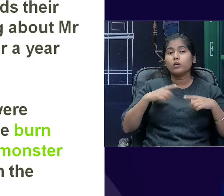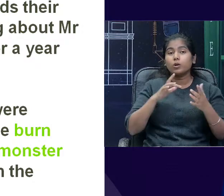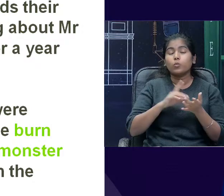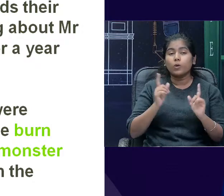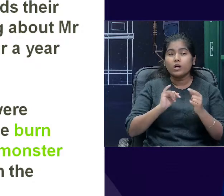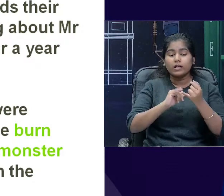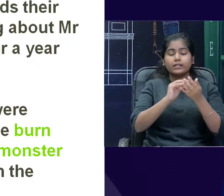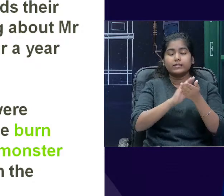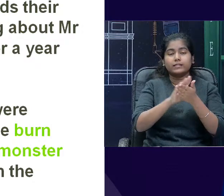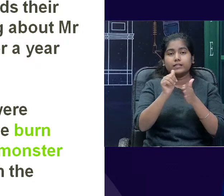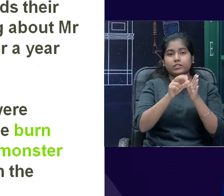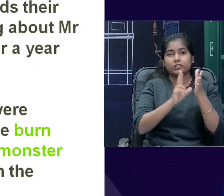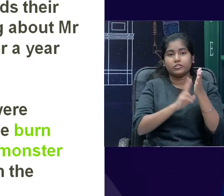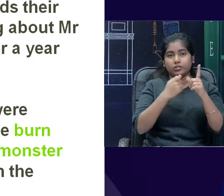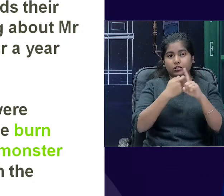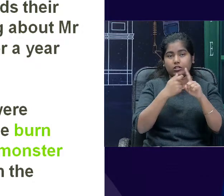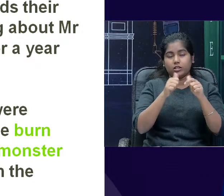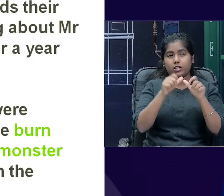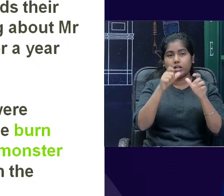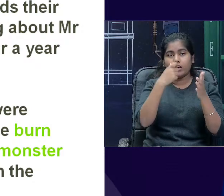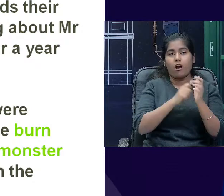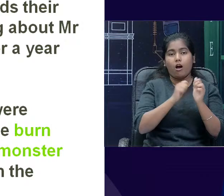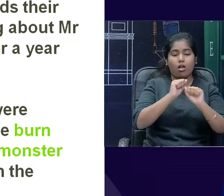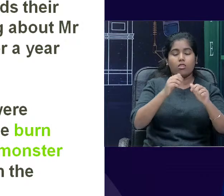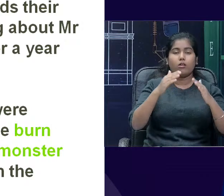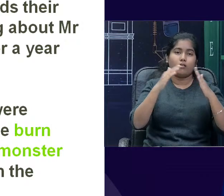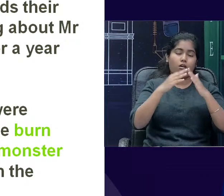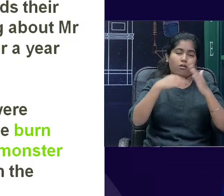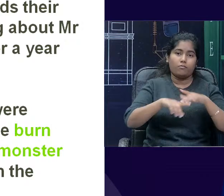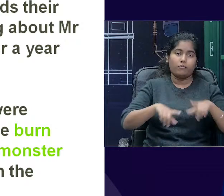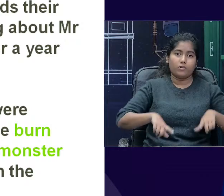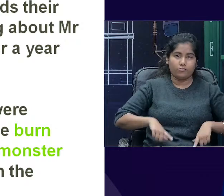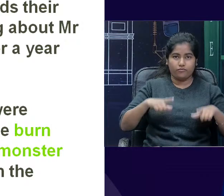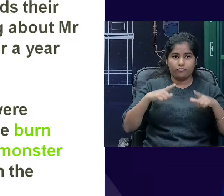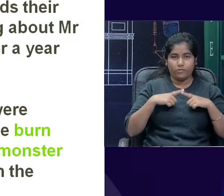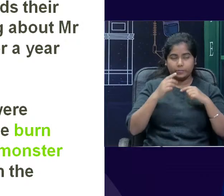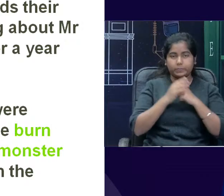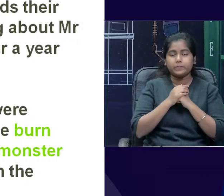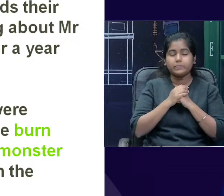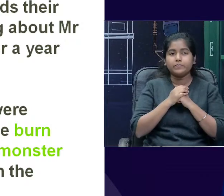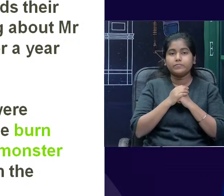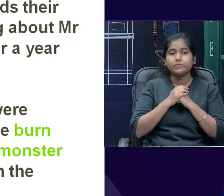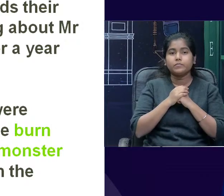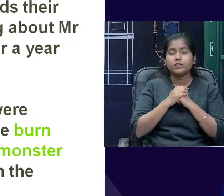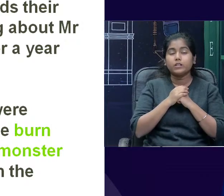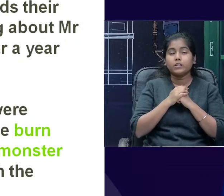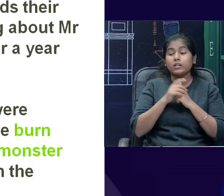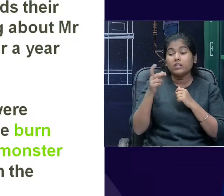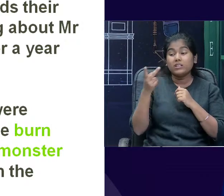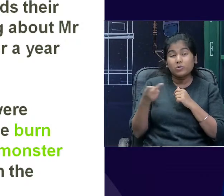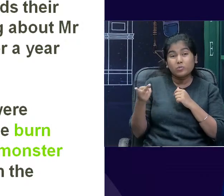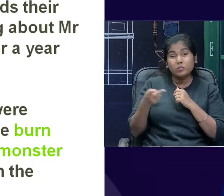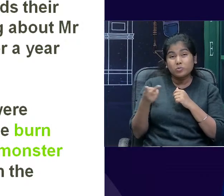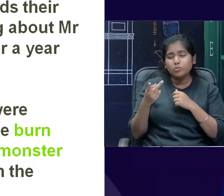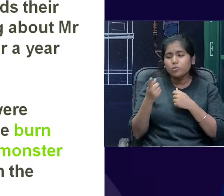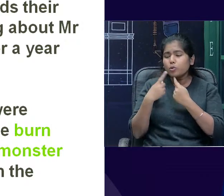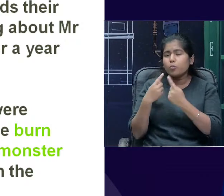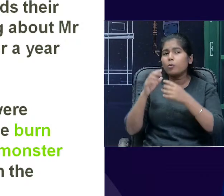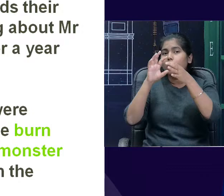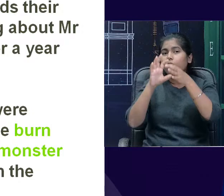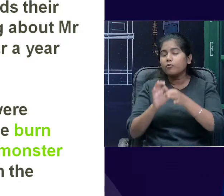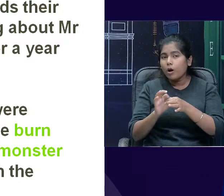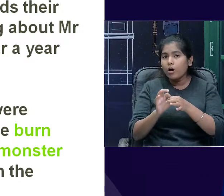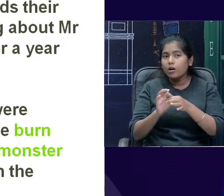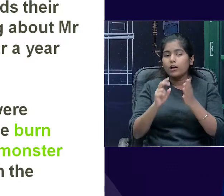had hardly made any friends. Then they were talking about Mr. Nath, means something is different about